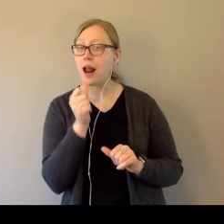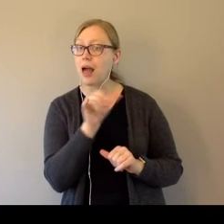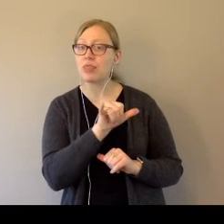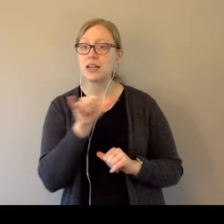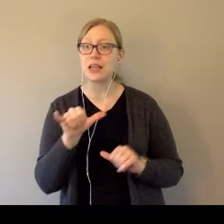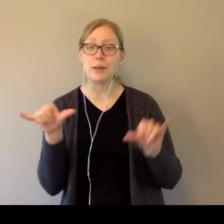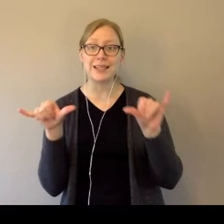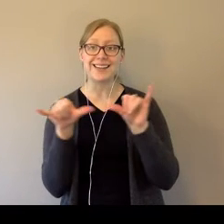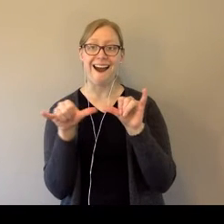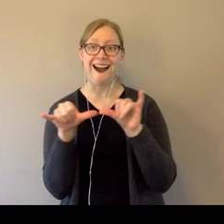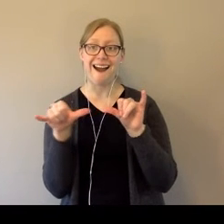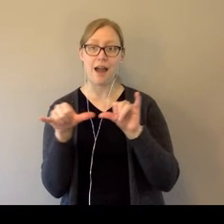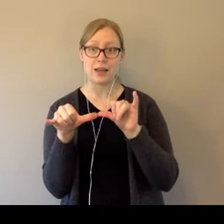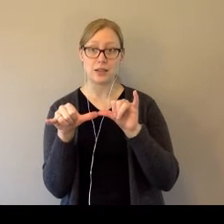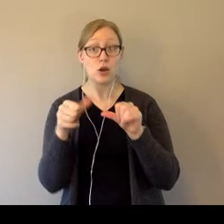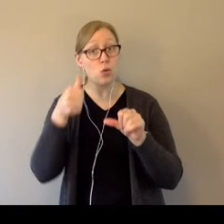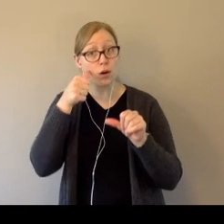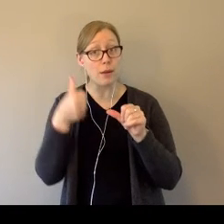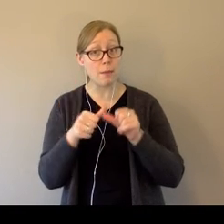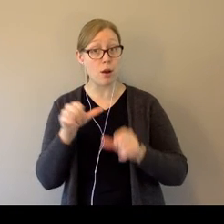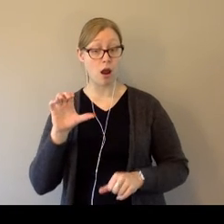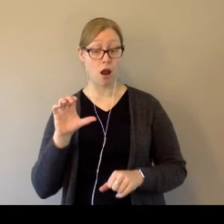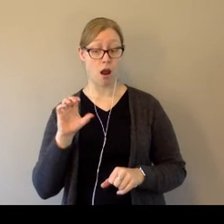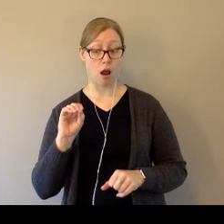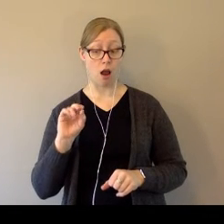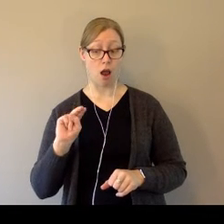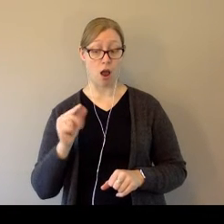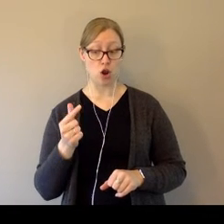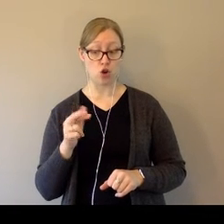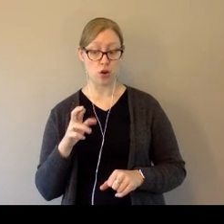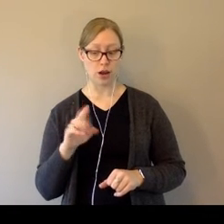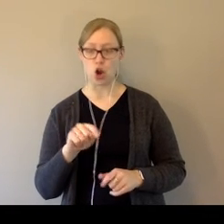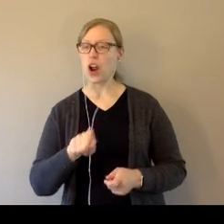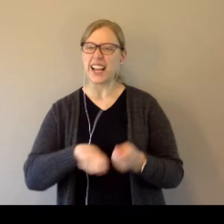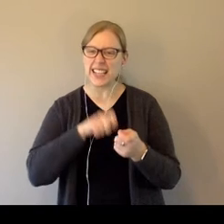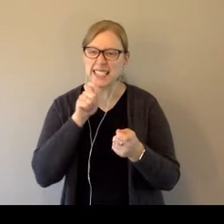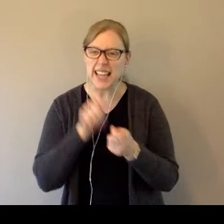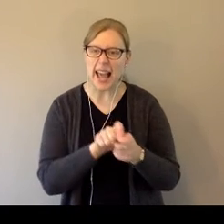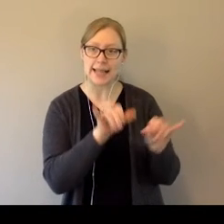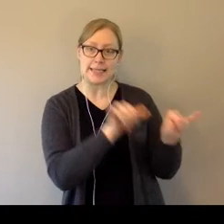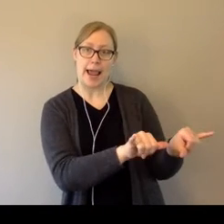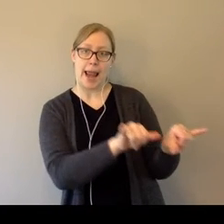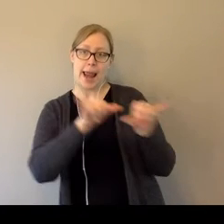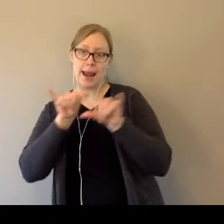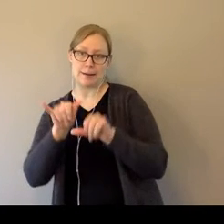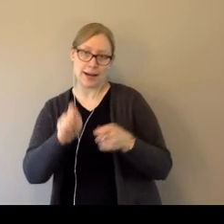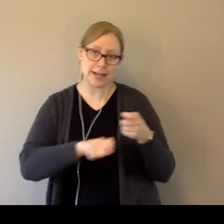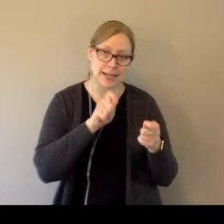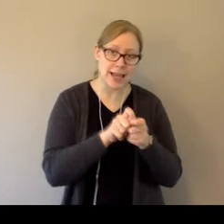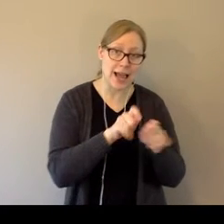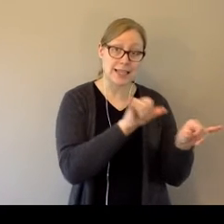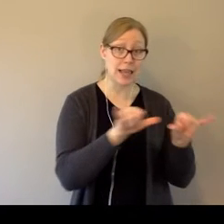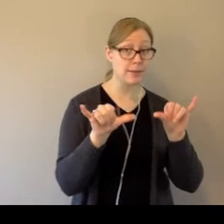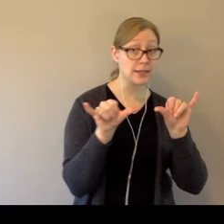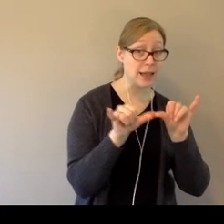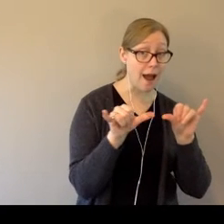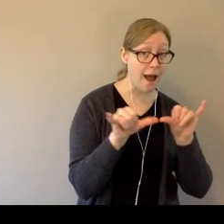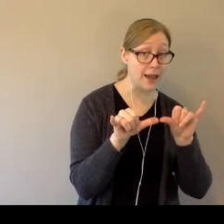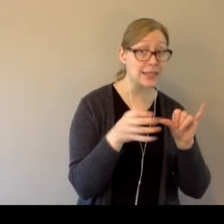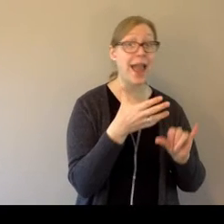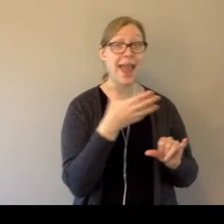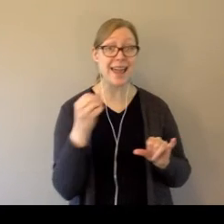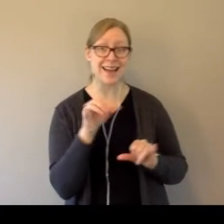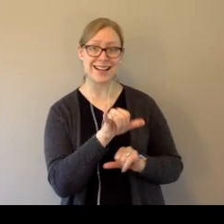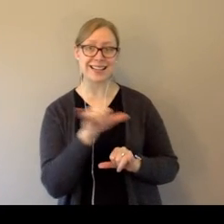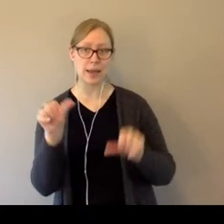when we talked about congruent figures, congruent shapes have exactly the same size, exactly the same shape. Similar